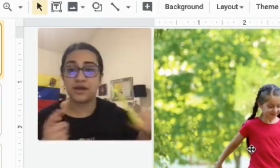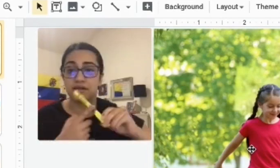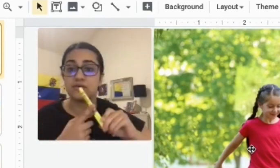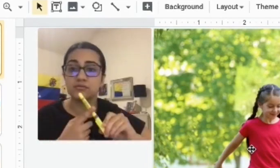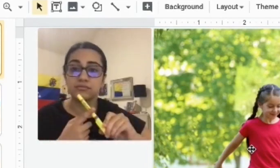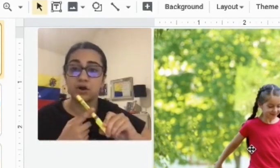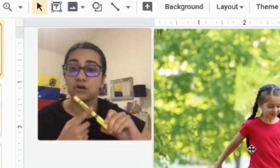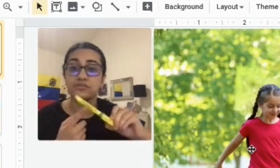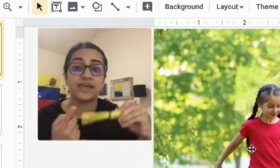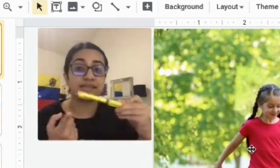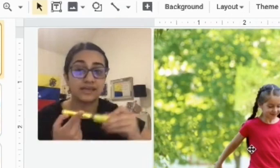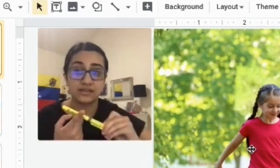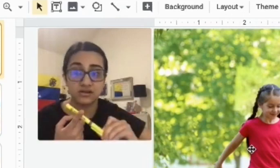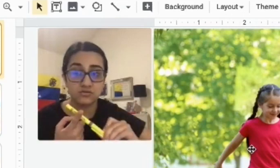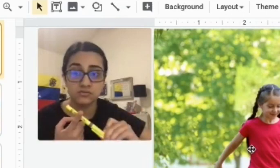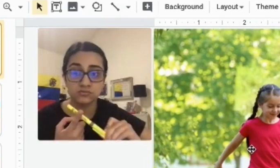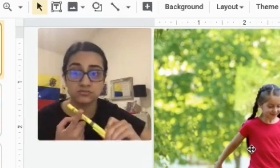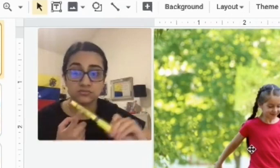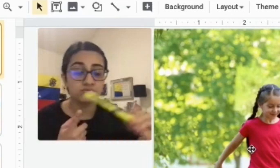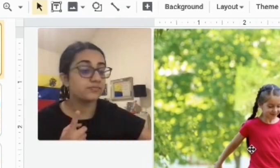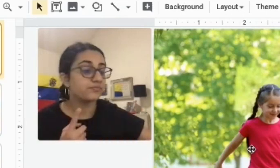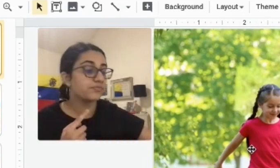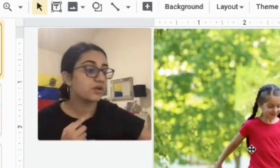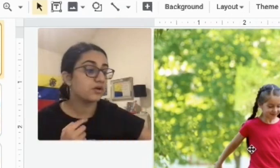Are they amarillo? Are they yellow?